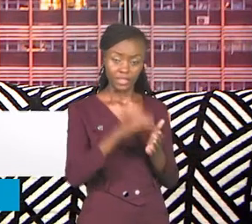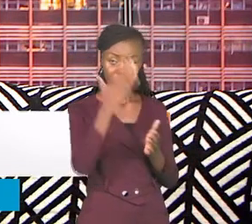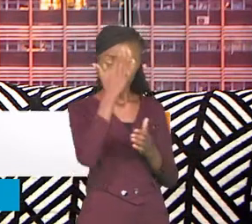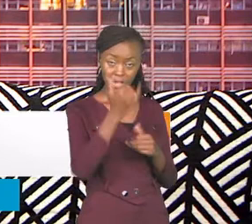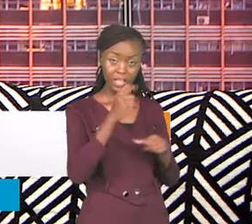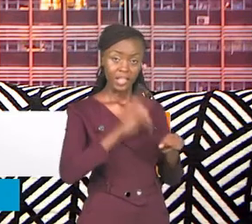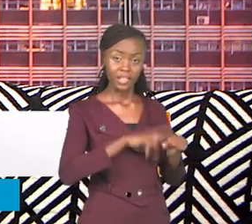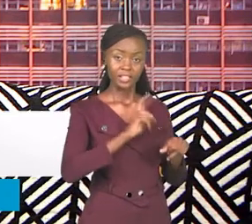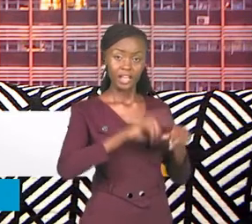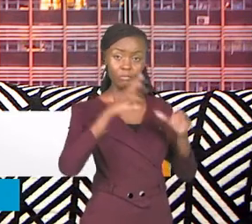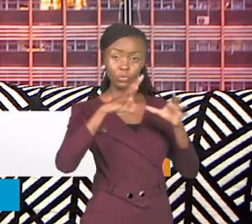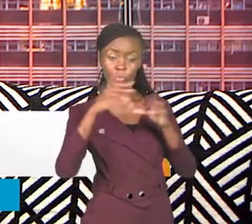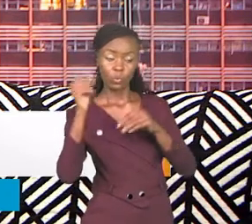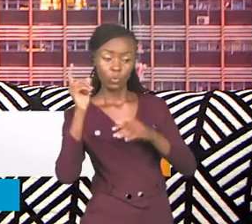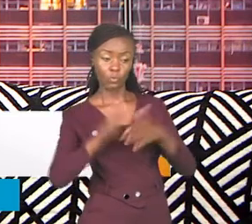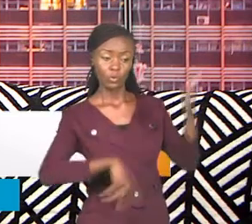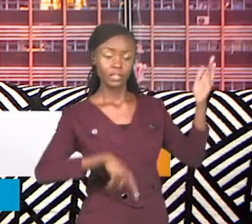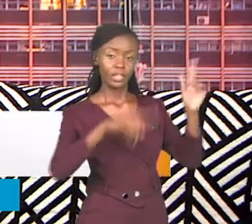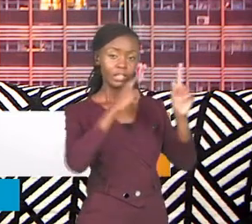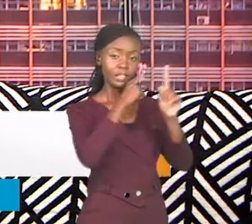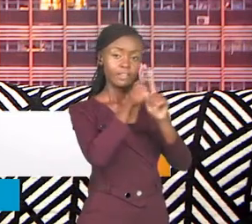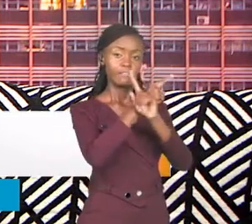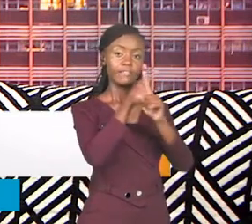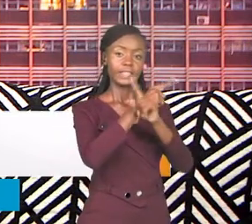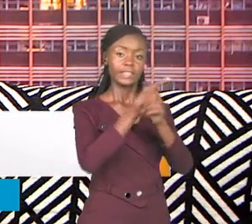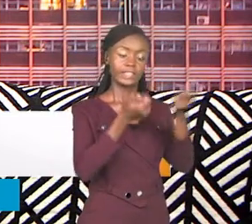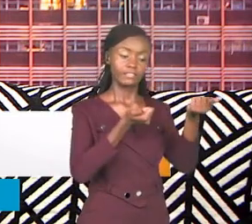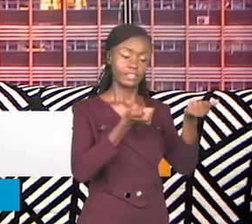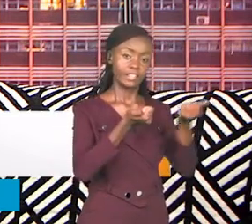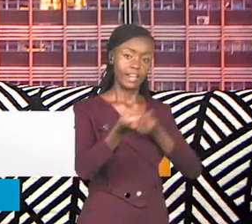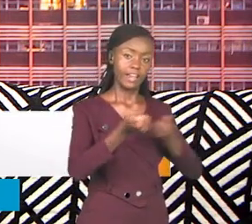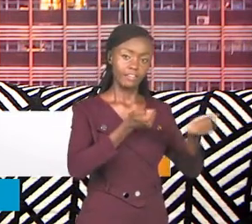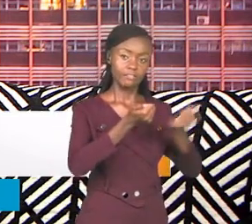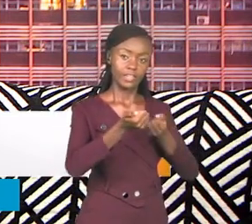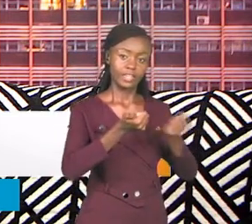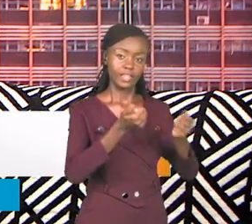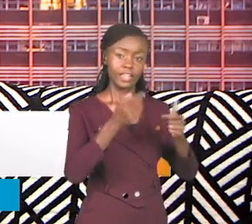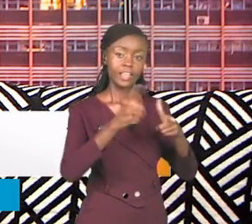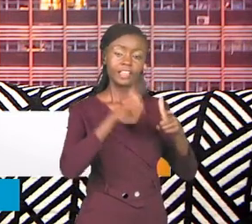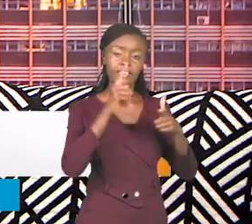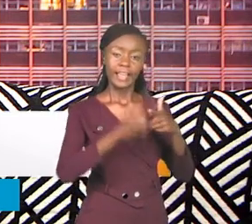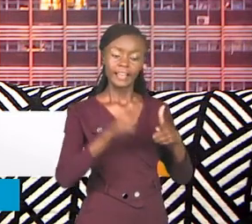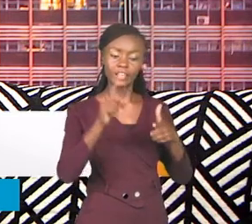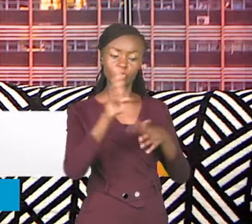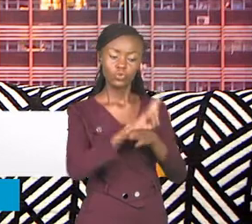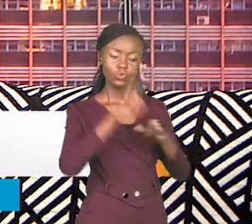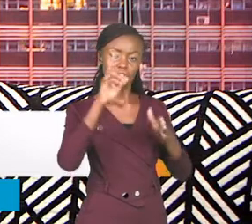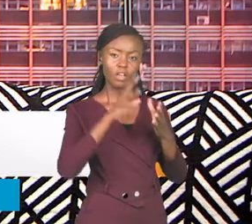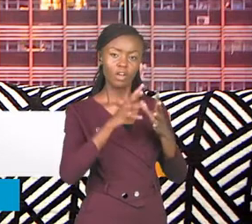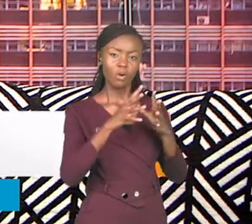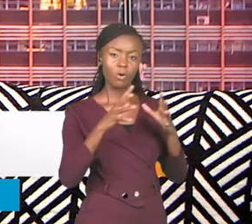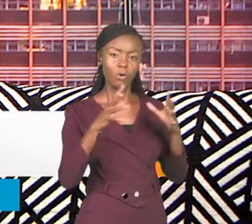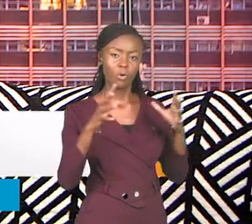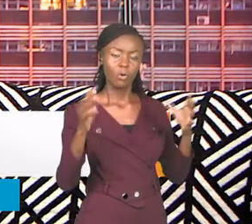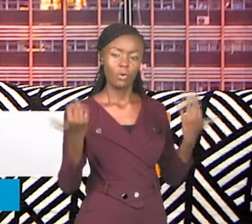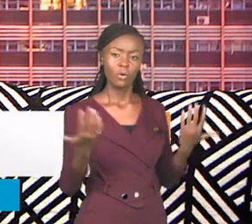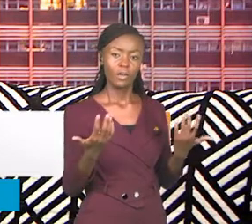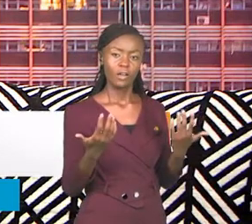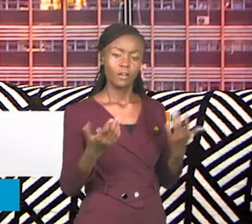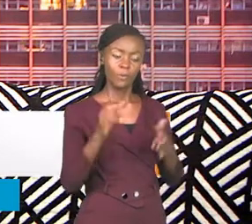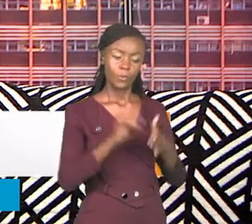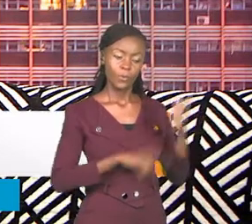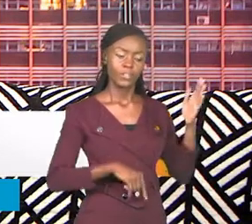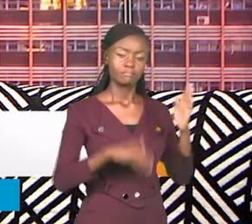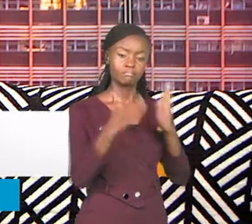go for defensive driving courses, you're taken through a whole module on